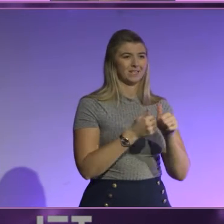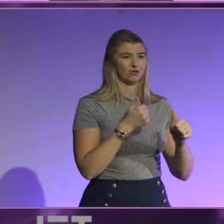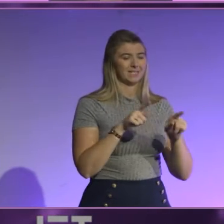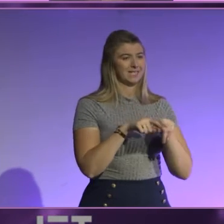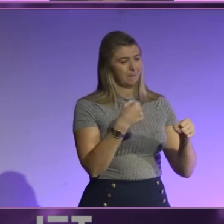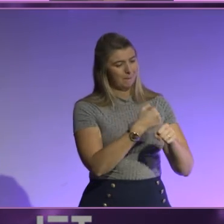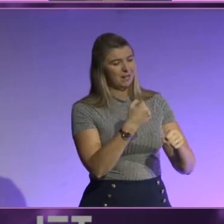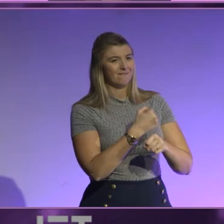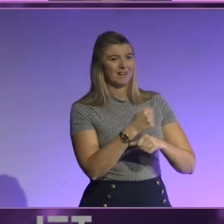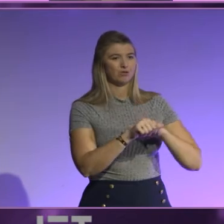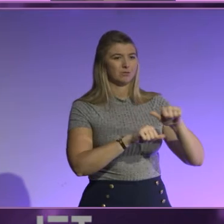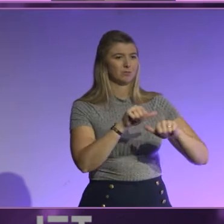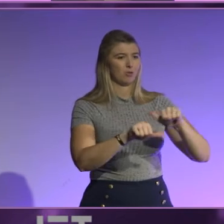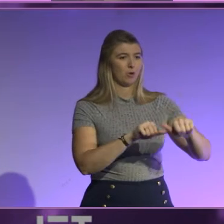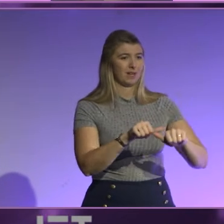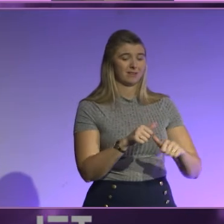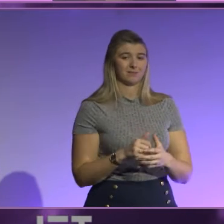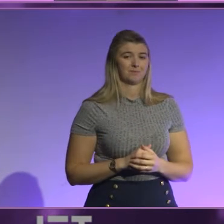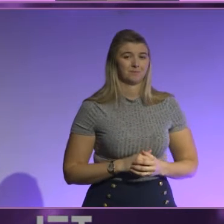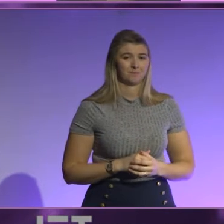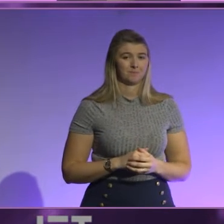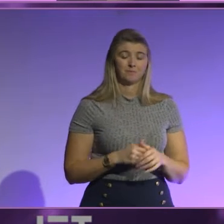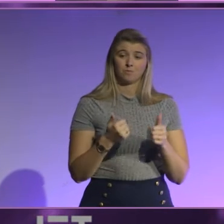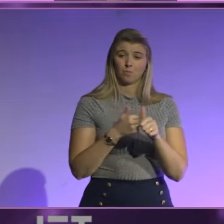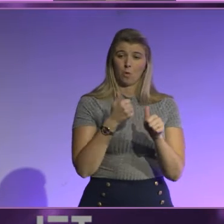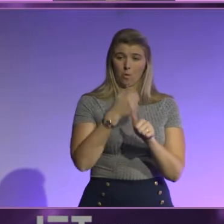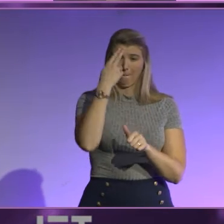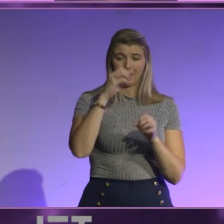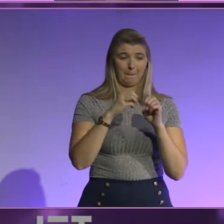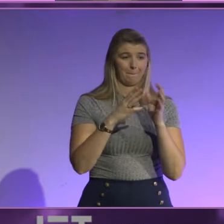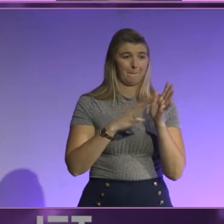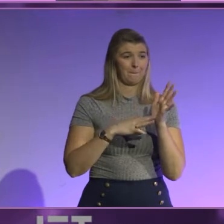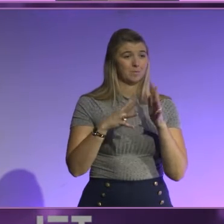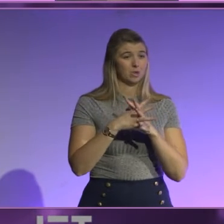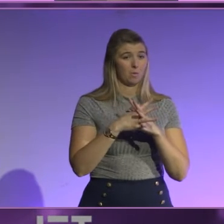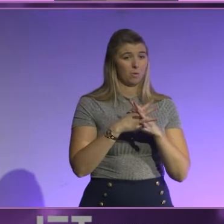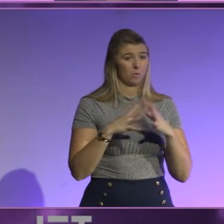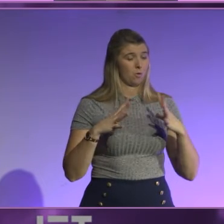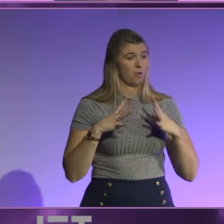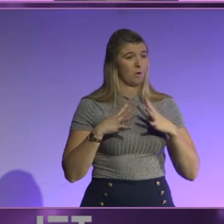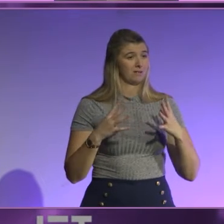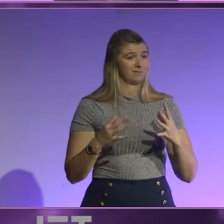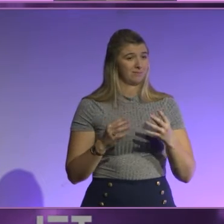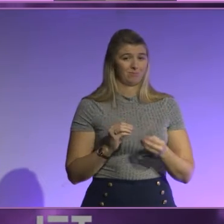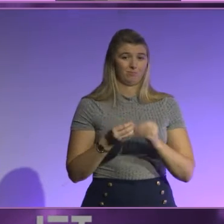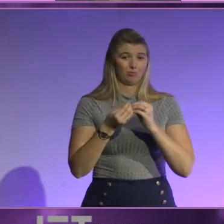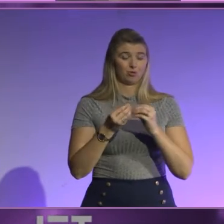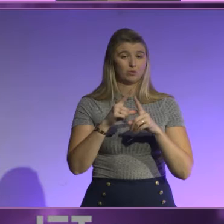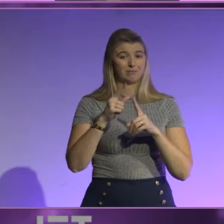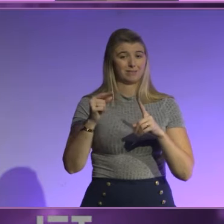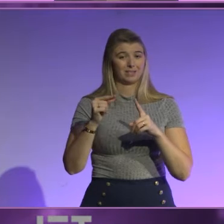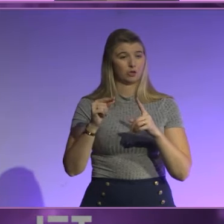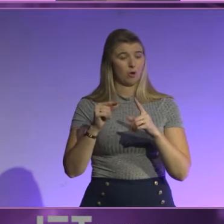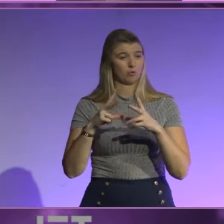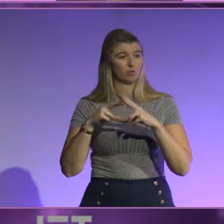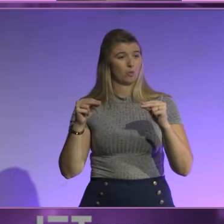process. BMW themselves have now produced digital twins of all their factories. And what that